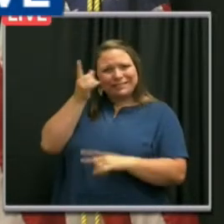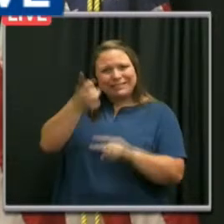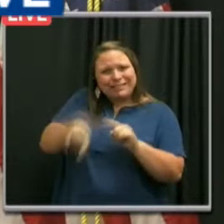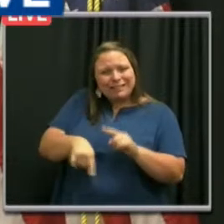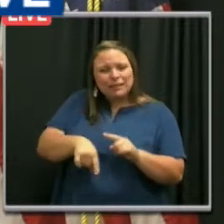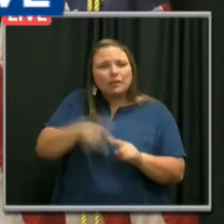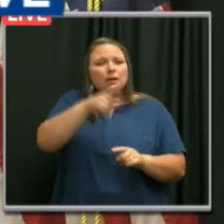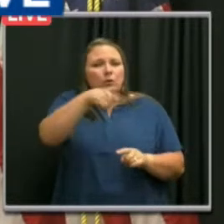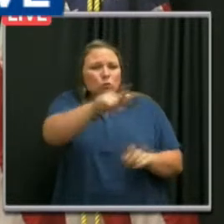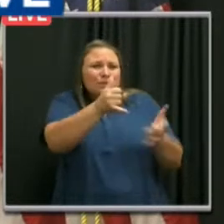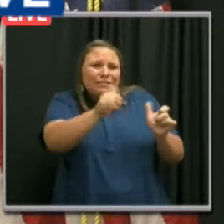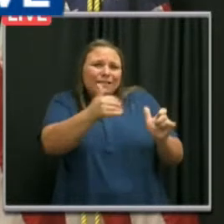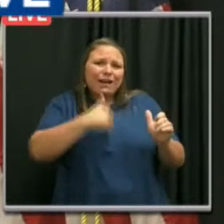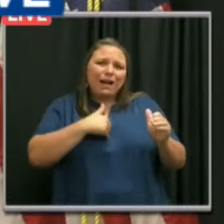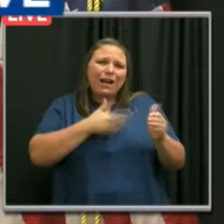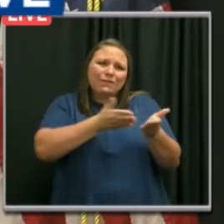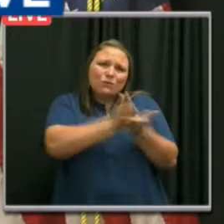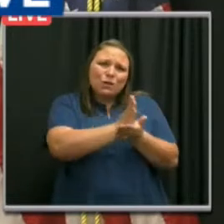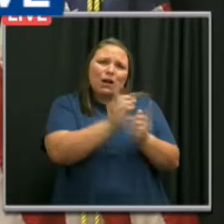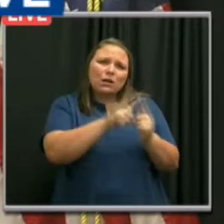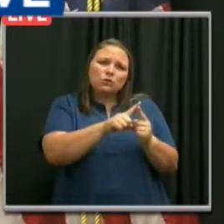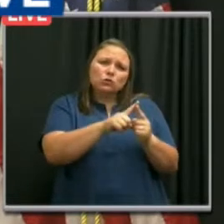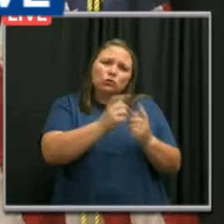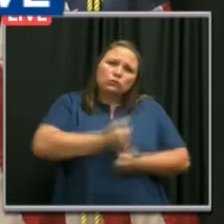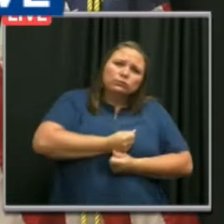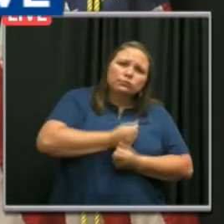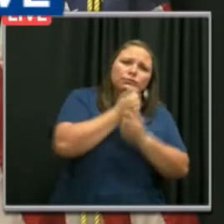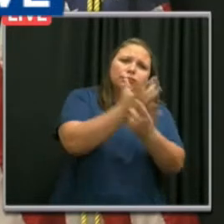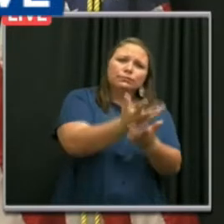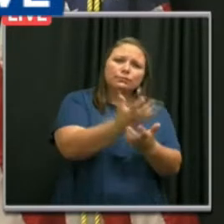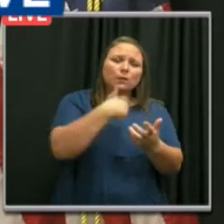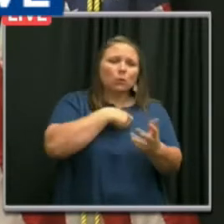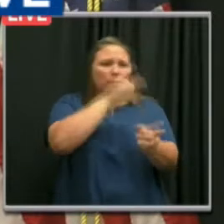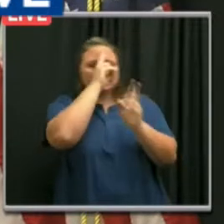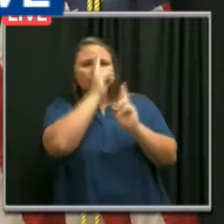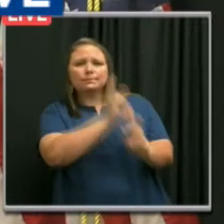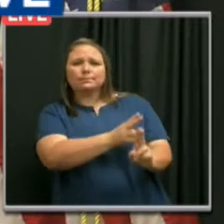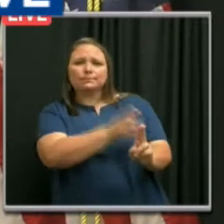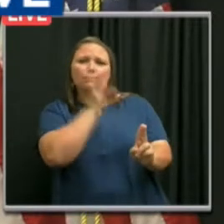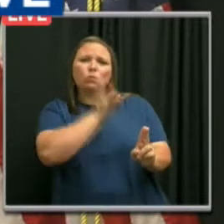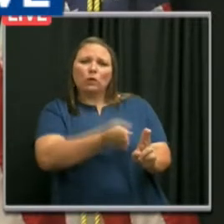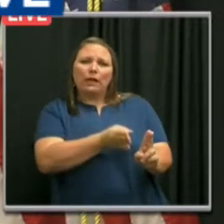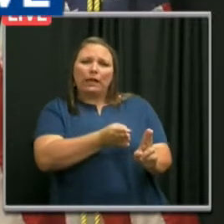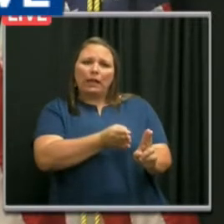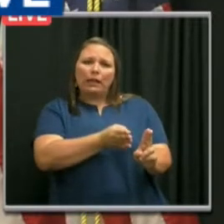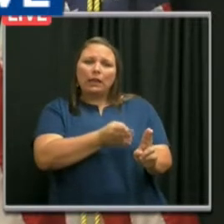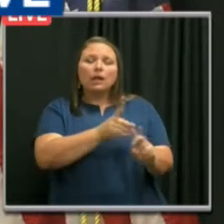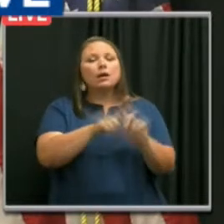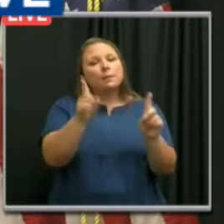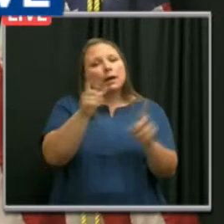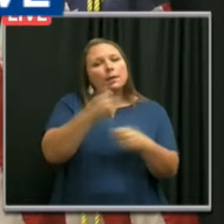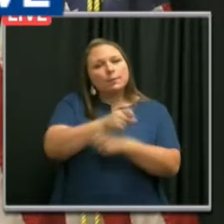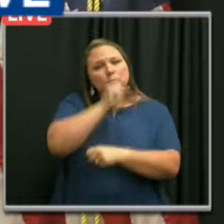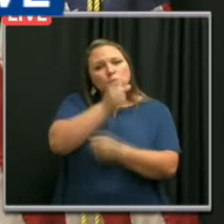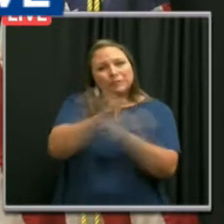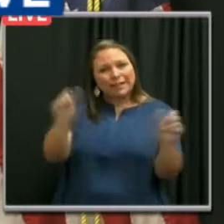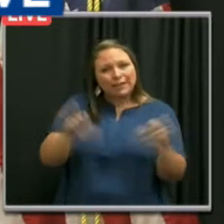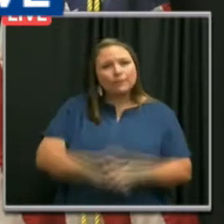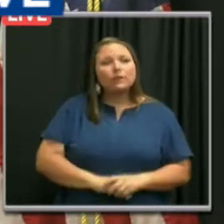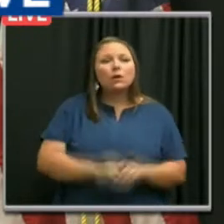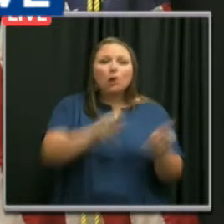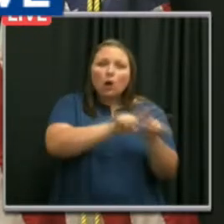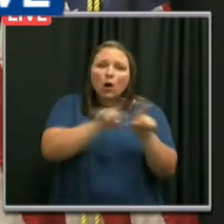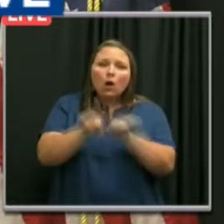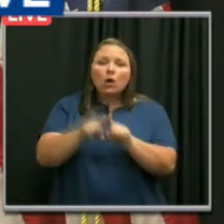basic rights to go forward, and we want to honor those rights. We want everybody to do that safely. We also want to listen